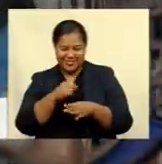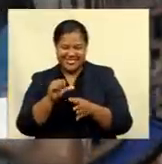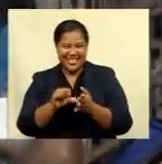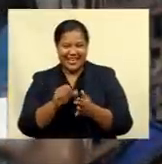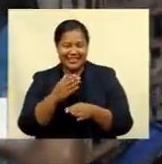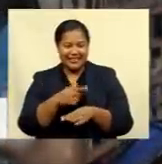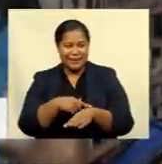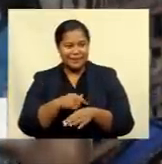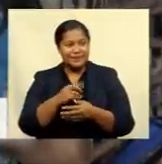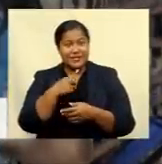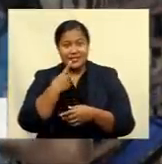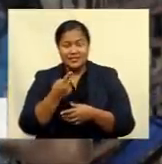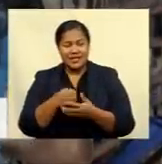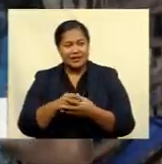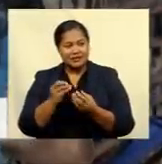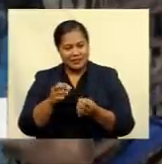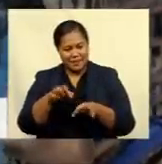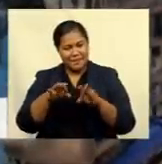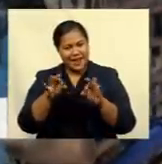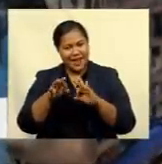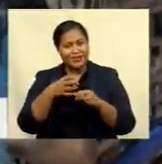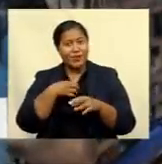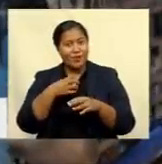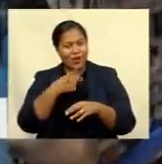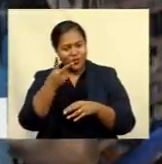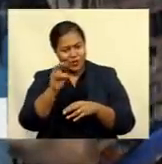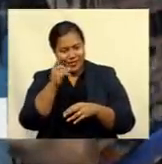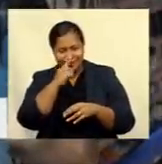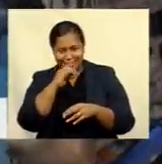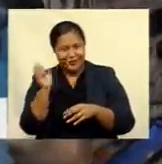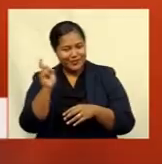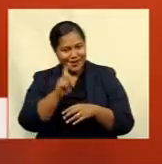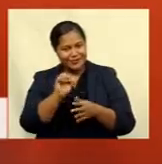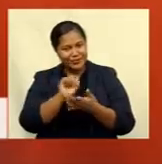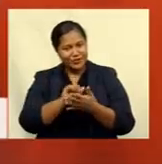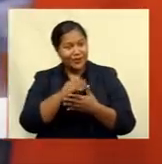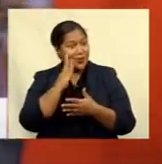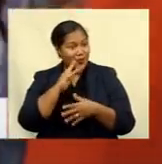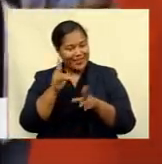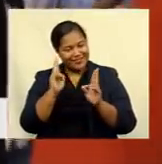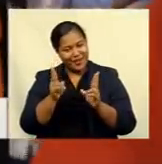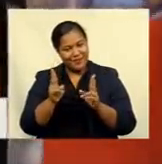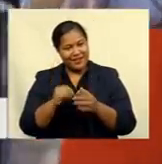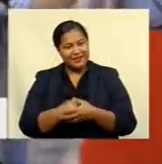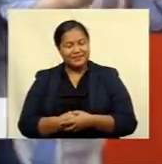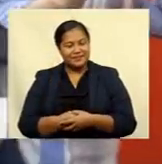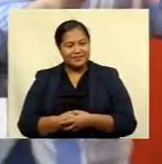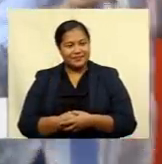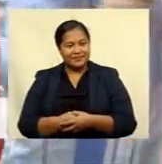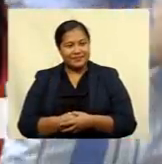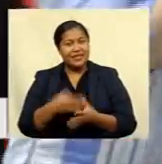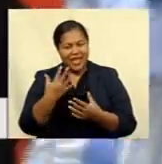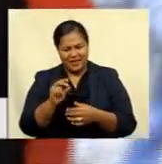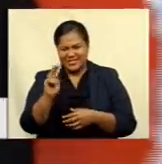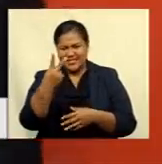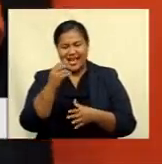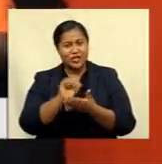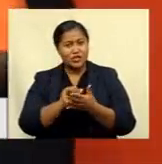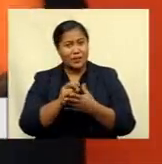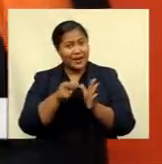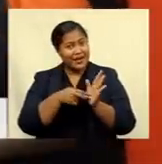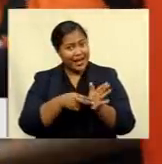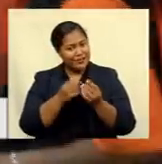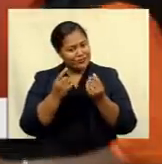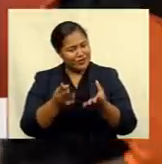times. Yu says they plan to employ 20 people at the shop when things return to normal. He adds their second shop in Nandi is ready to